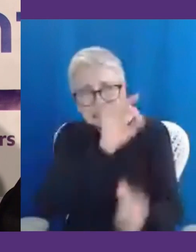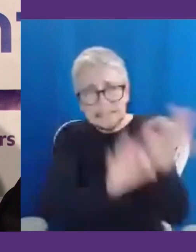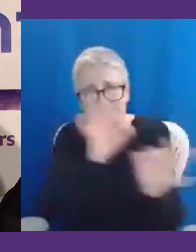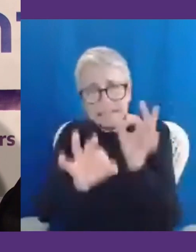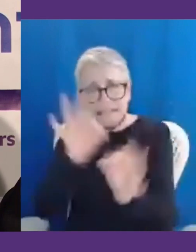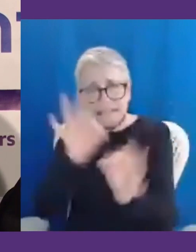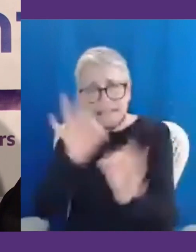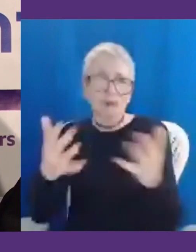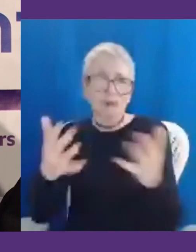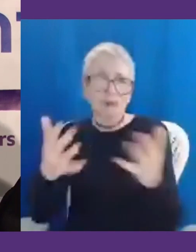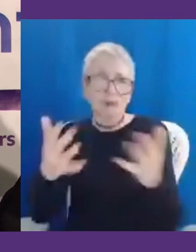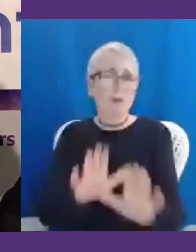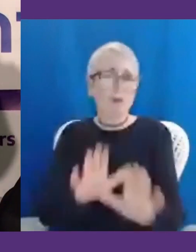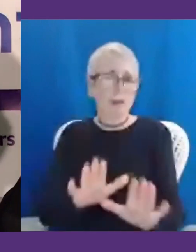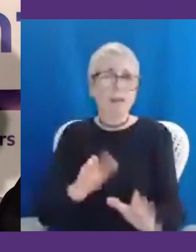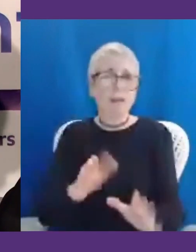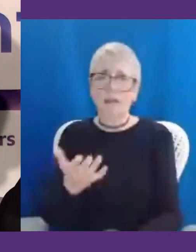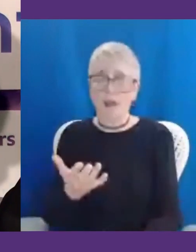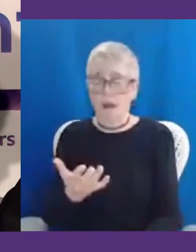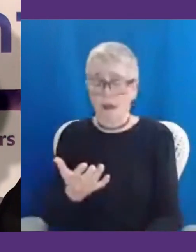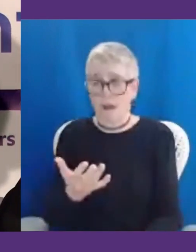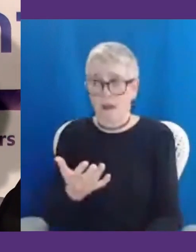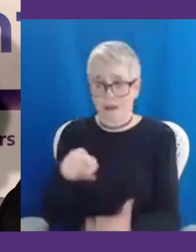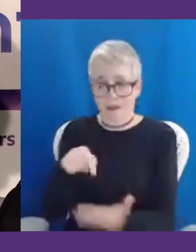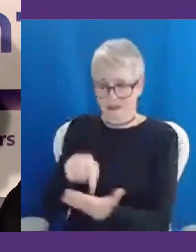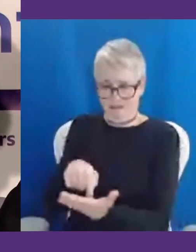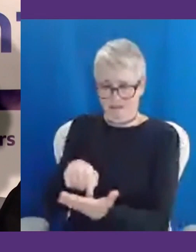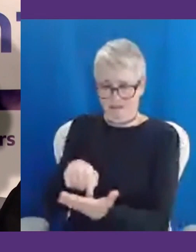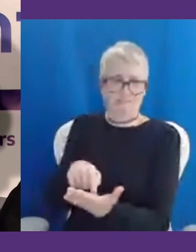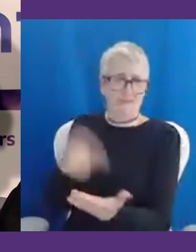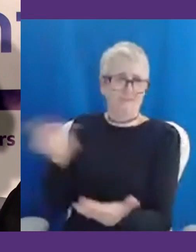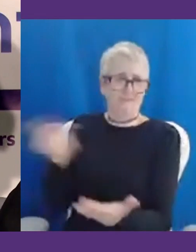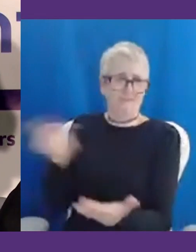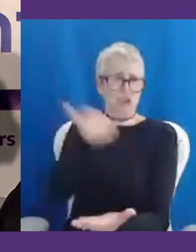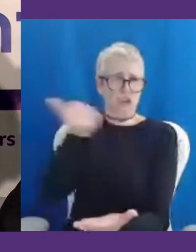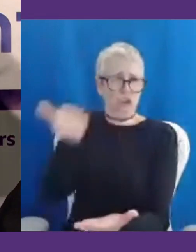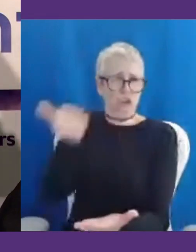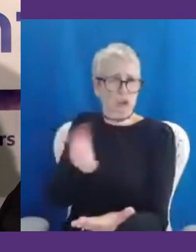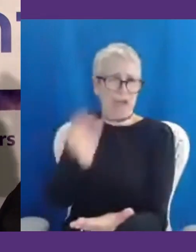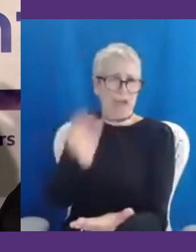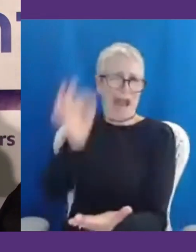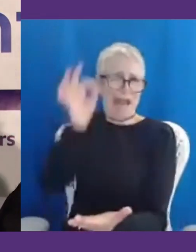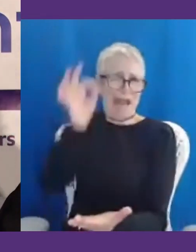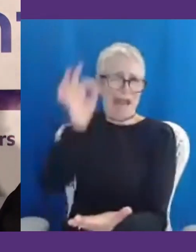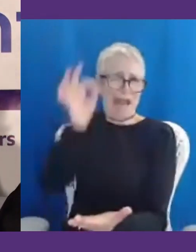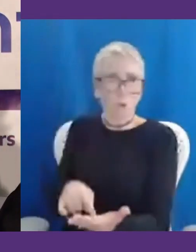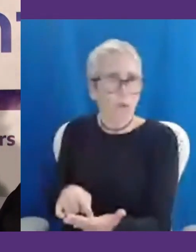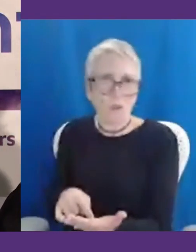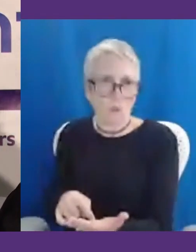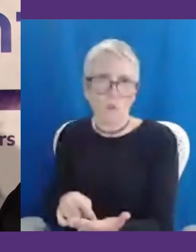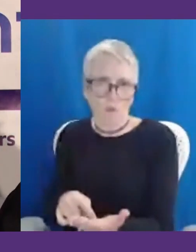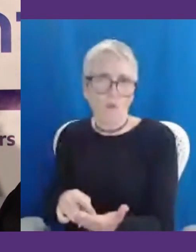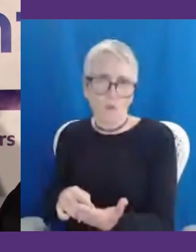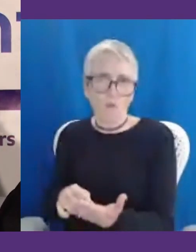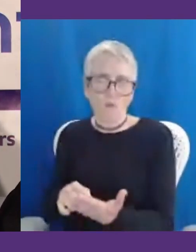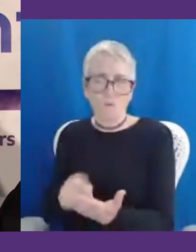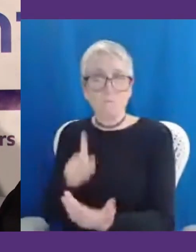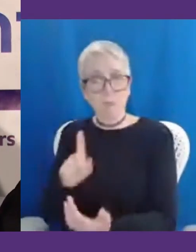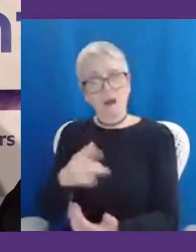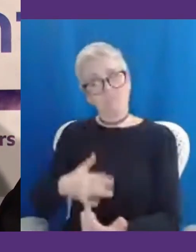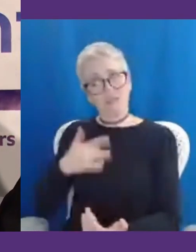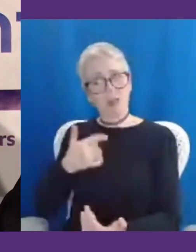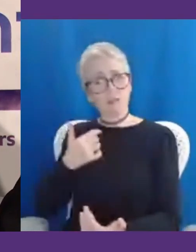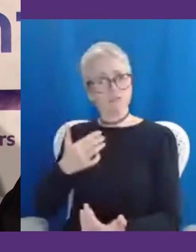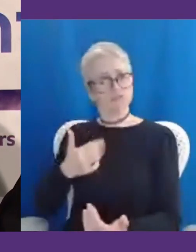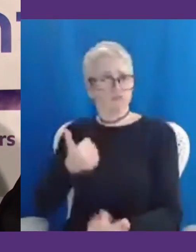be 100% accurate. No. But I think we did quite a good job. And personally, as a mum, I